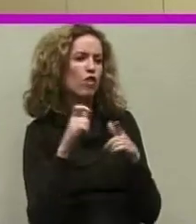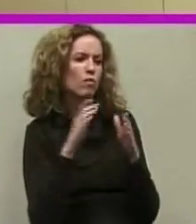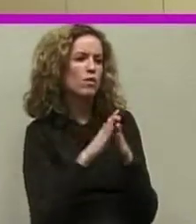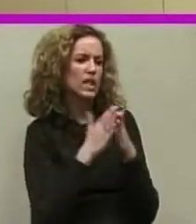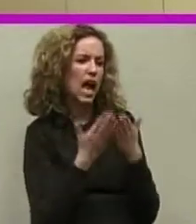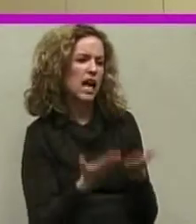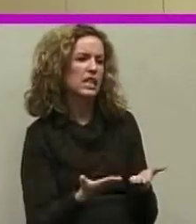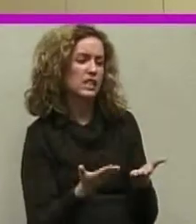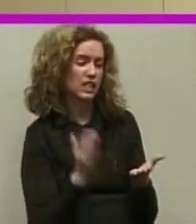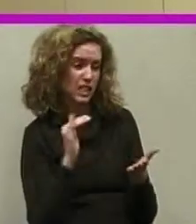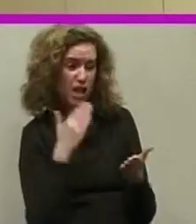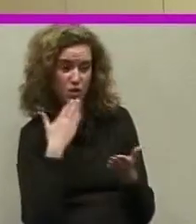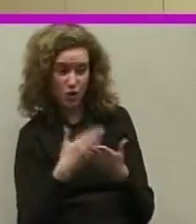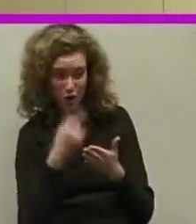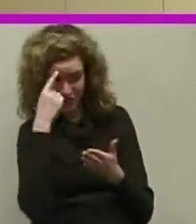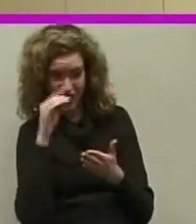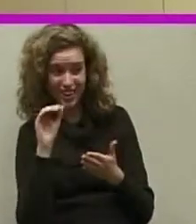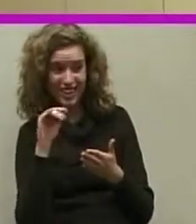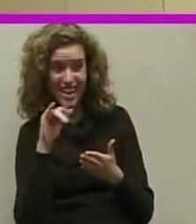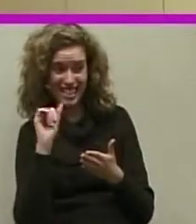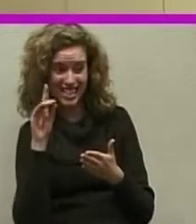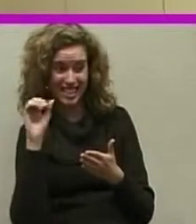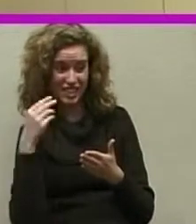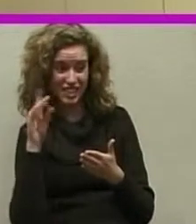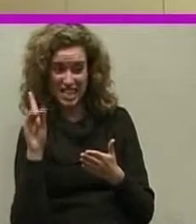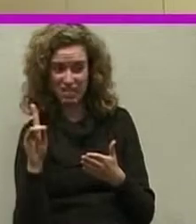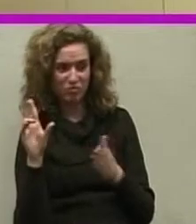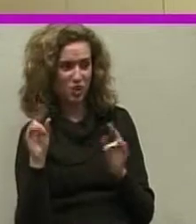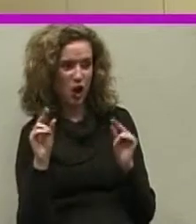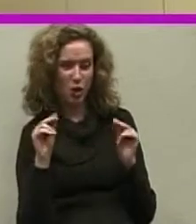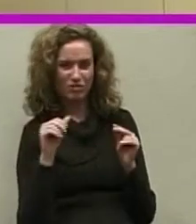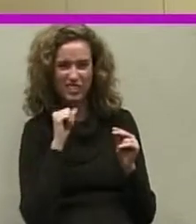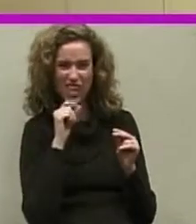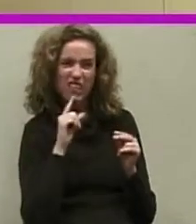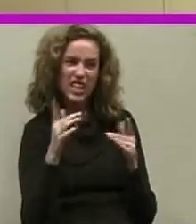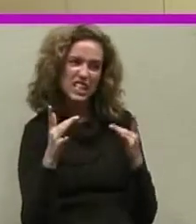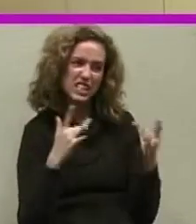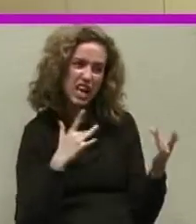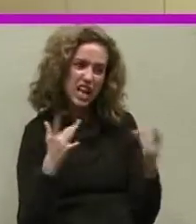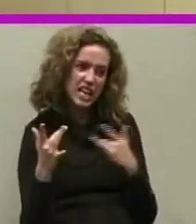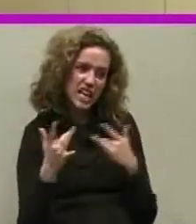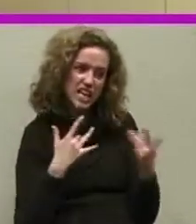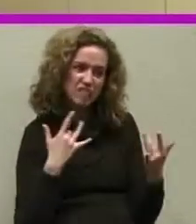Okay, that good for a kid with ADHD? Not particularly exciting. Okay, any